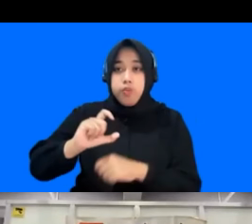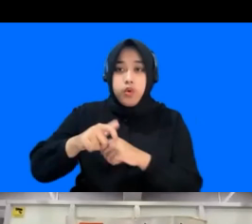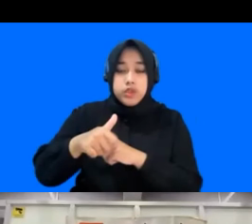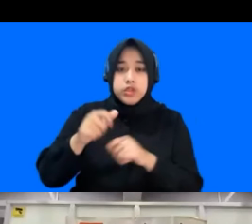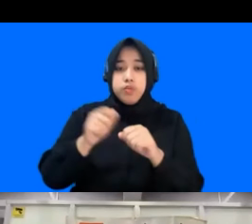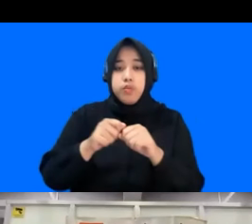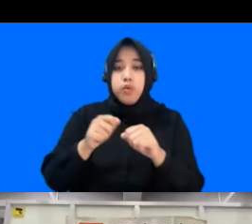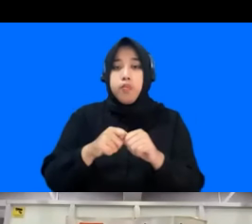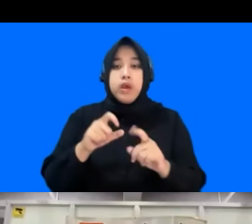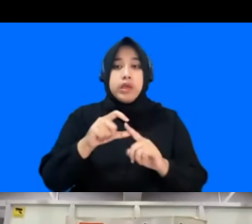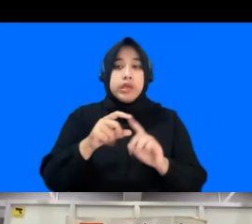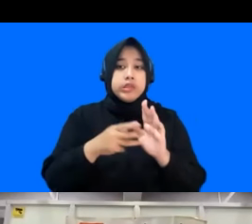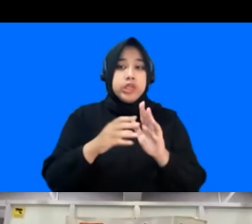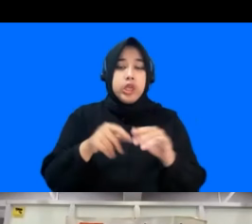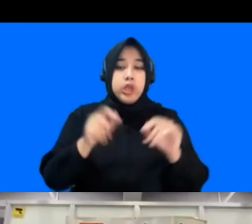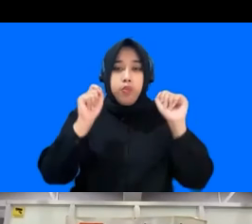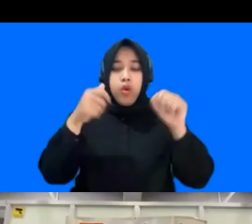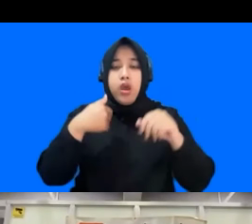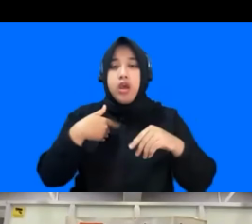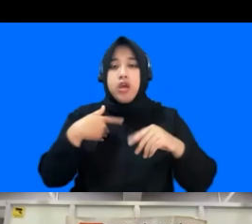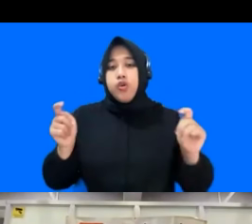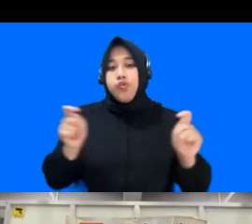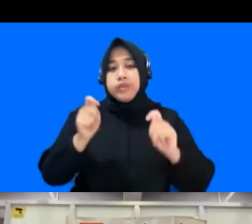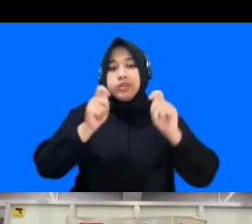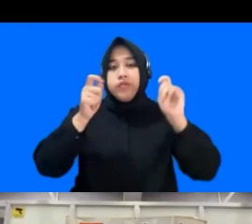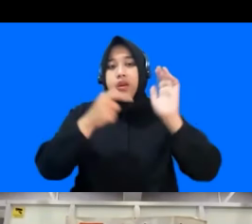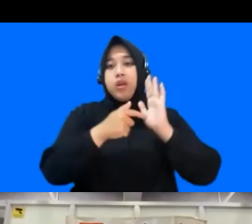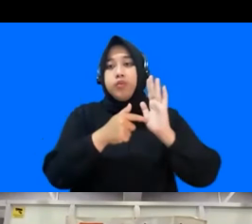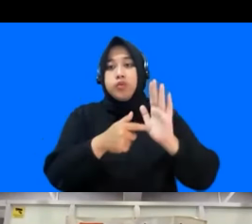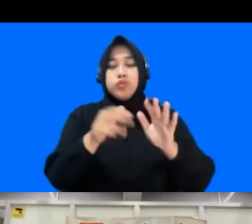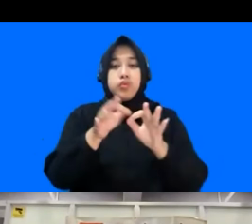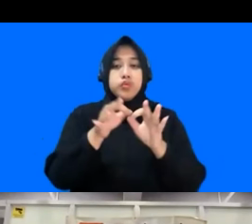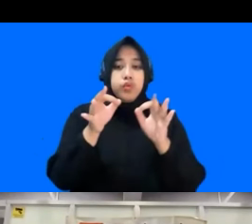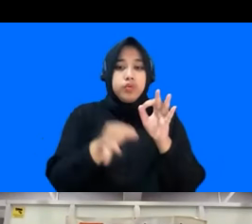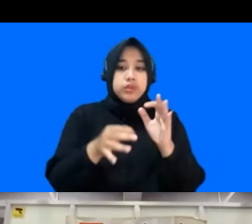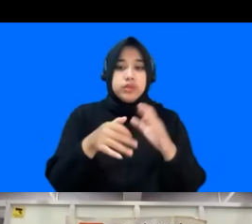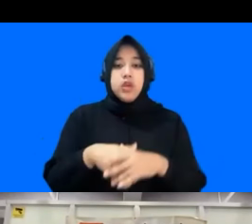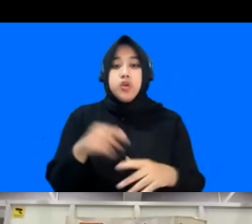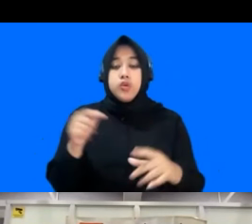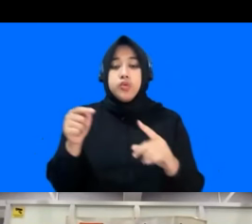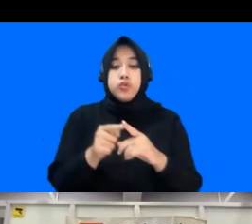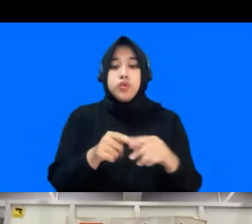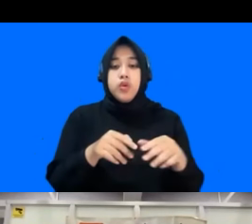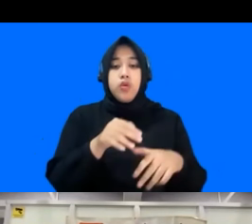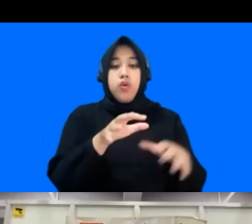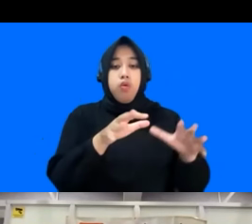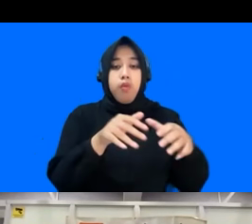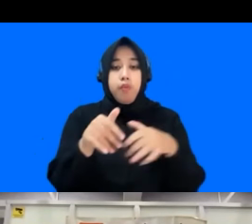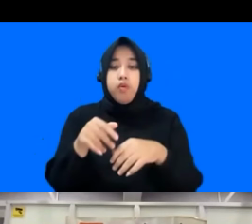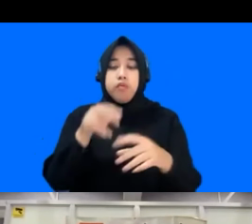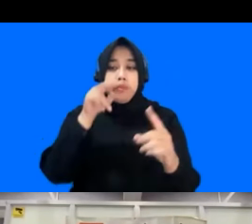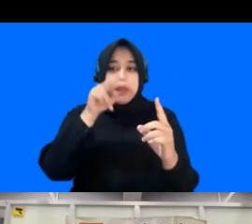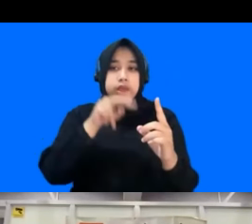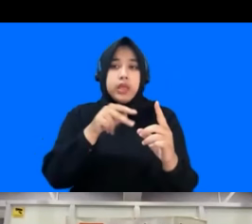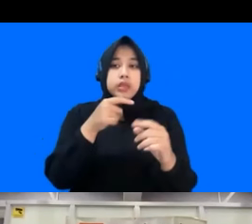work, where persons with disabilities are able to see the prototypes that they have, try them out, and give more